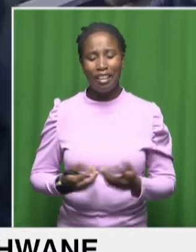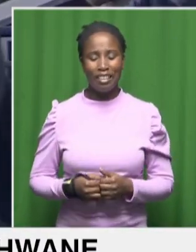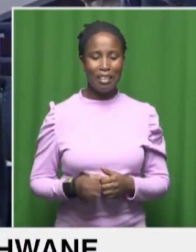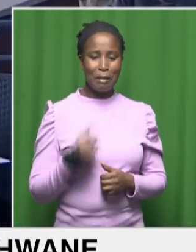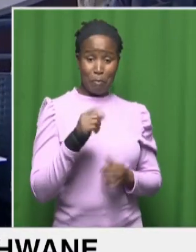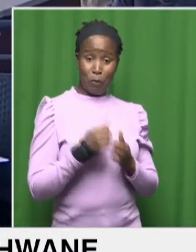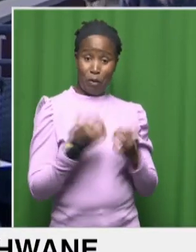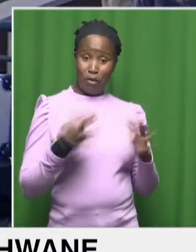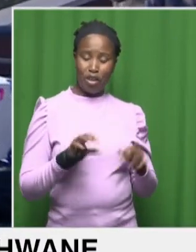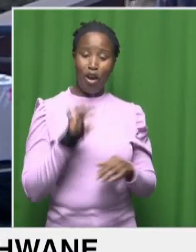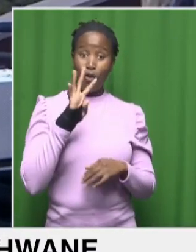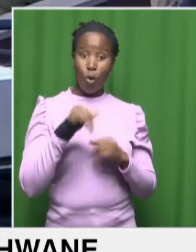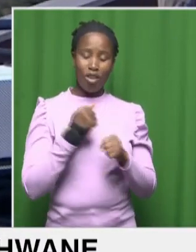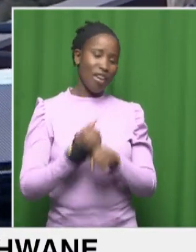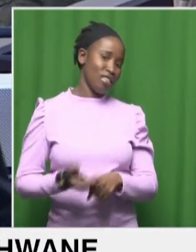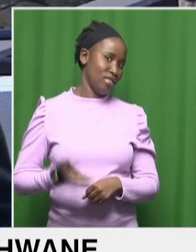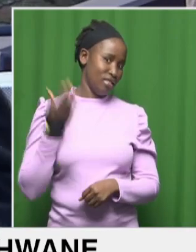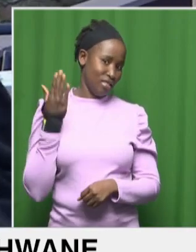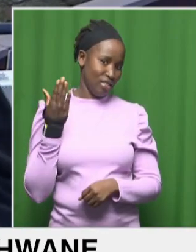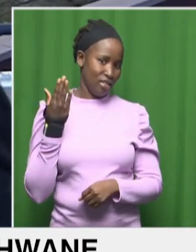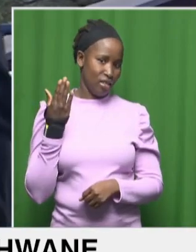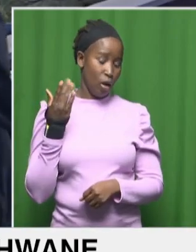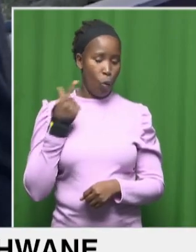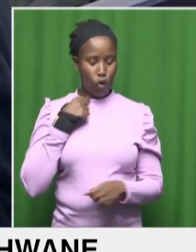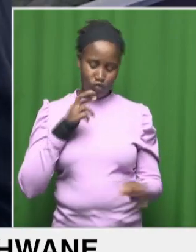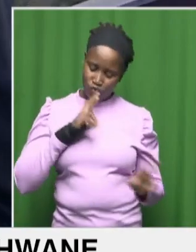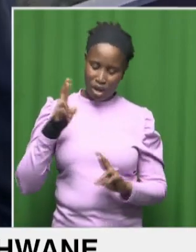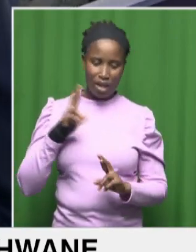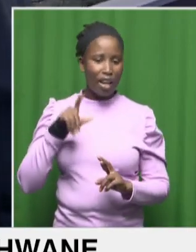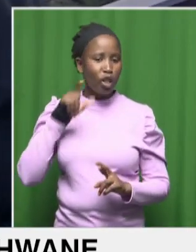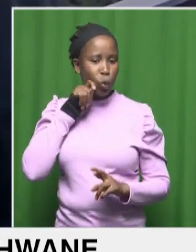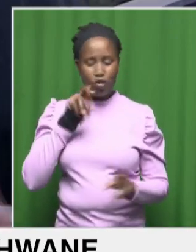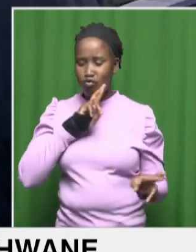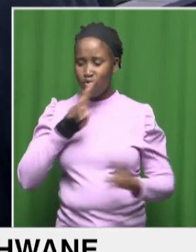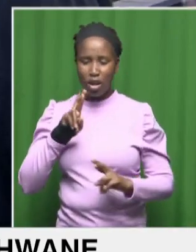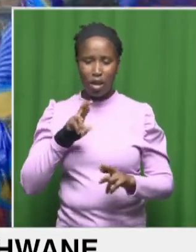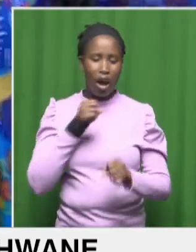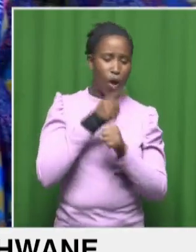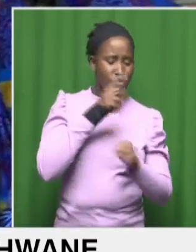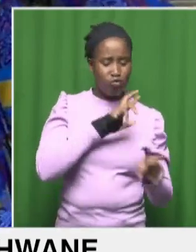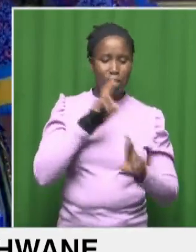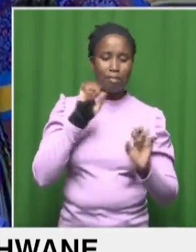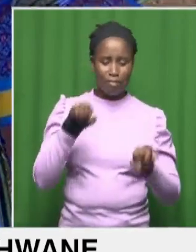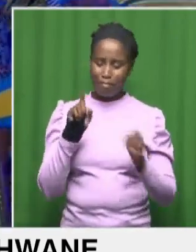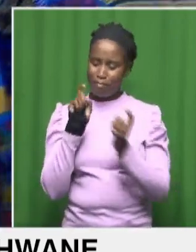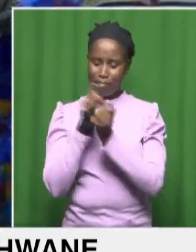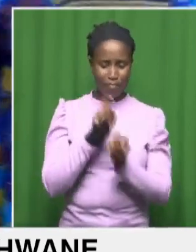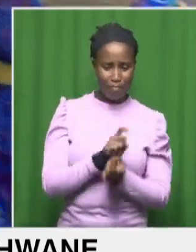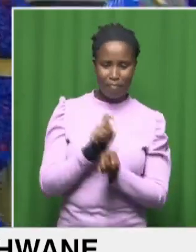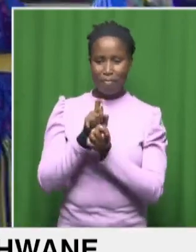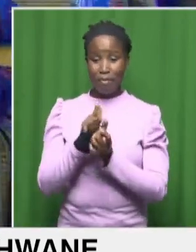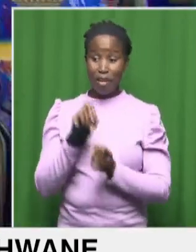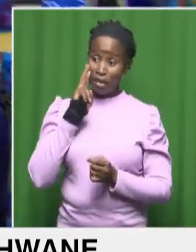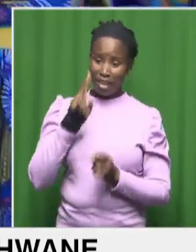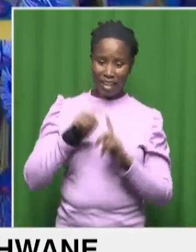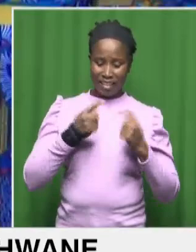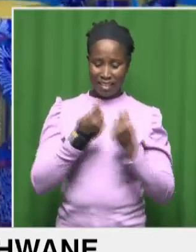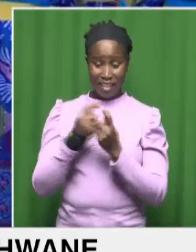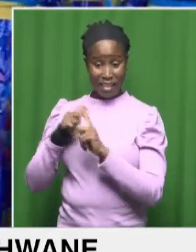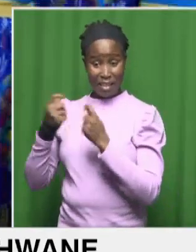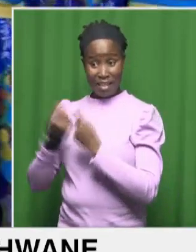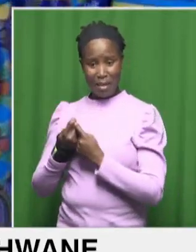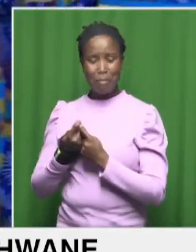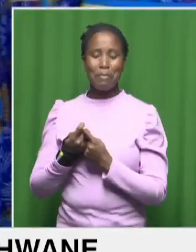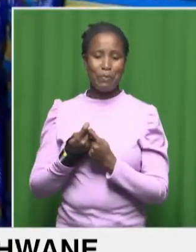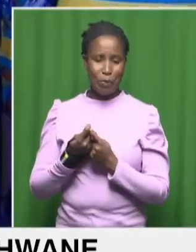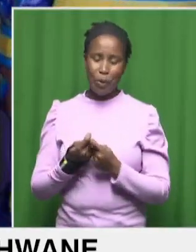when that news came through, and we were ready. Tshwane was ready, Gauteng was ready, we were preparing the players. If you look at the team, I won't say more, there's